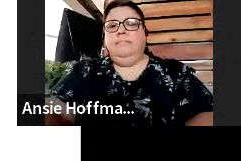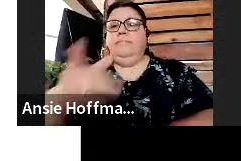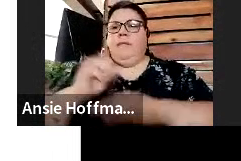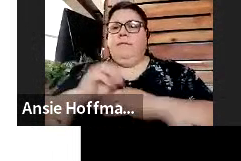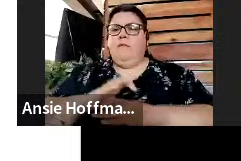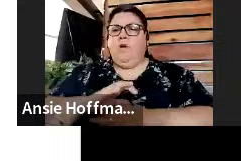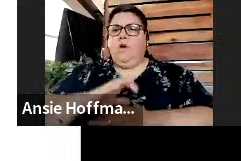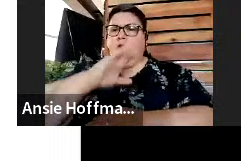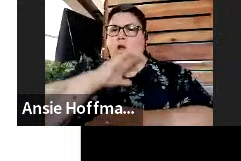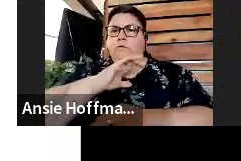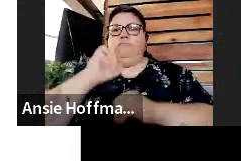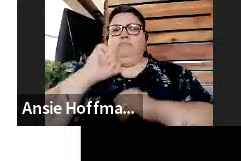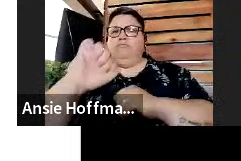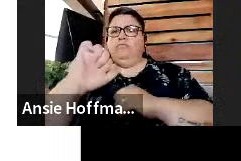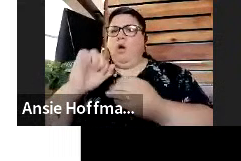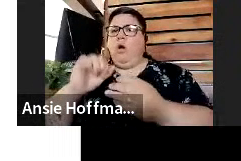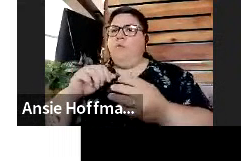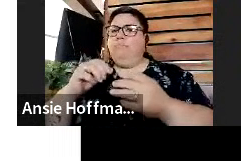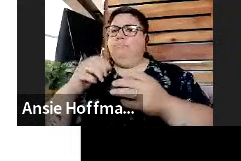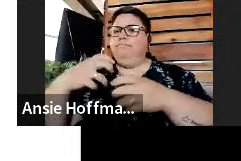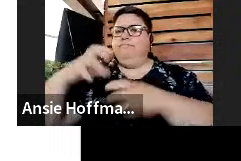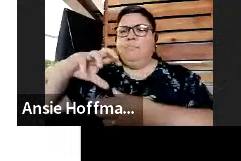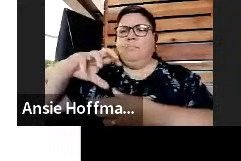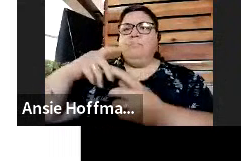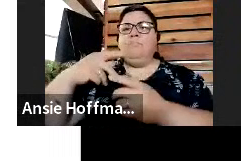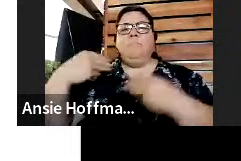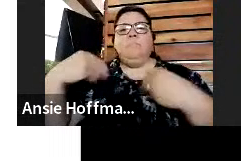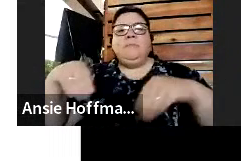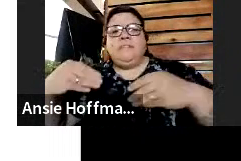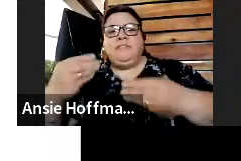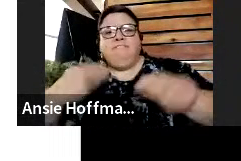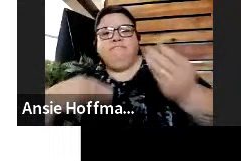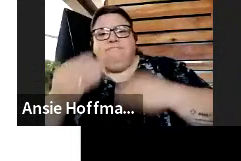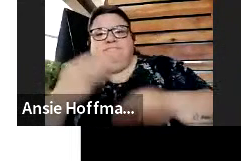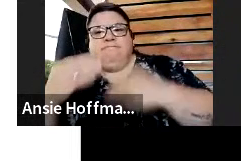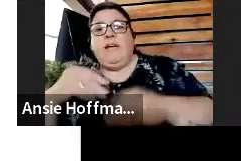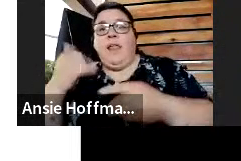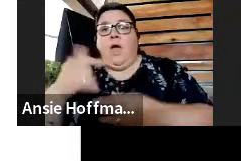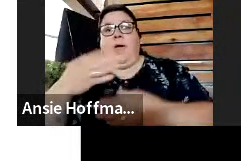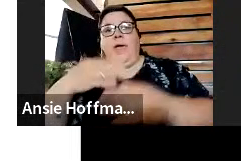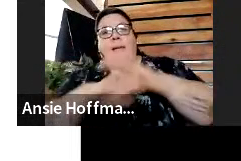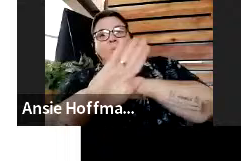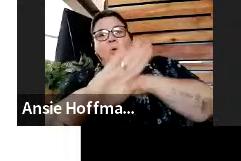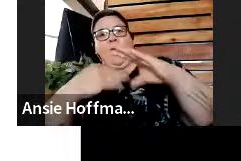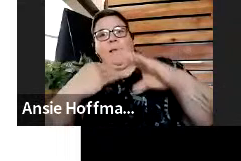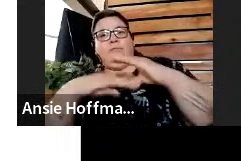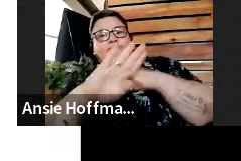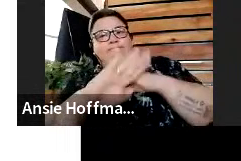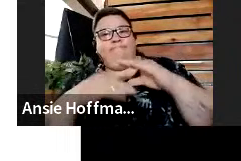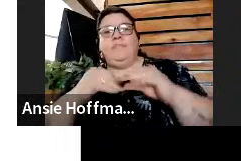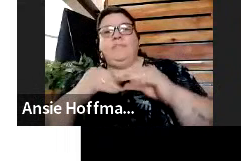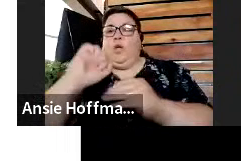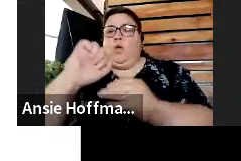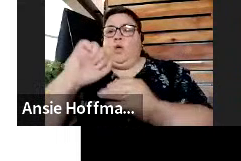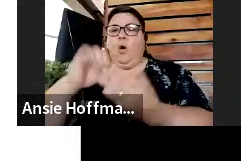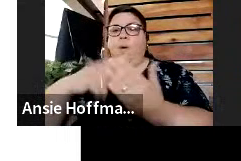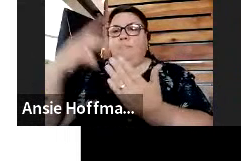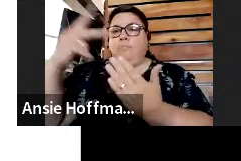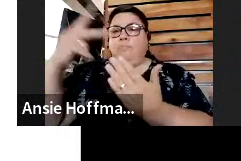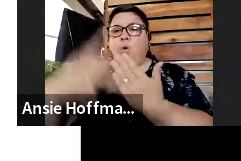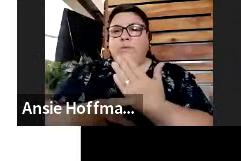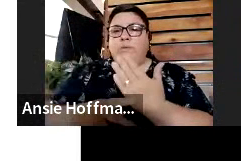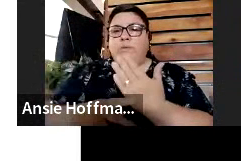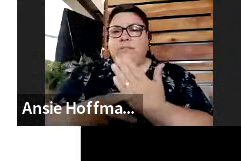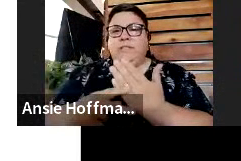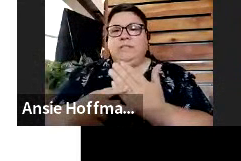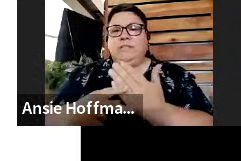products, and you have started the business of importing. During an importation process, your goods go through customs